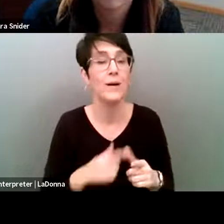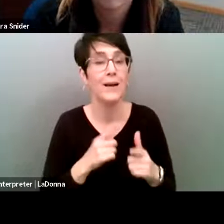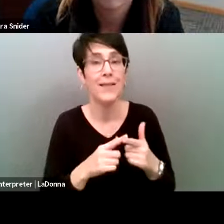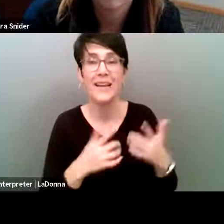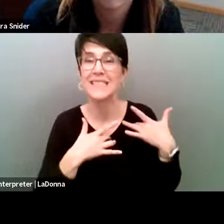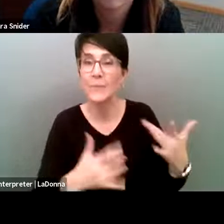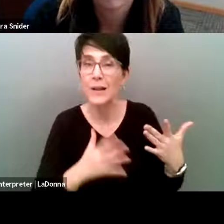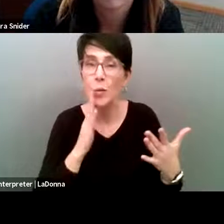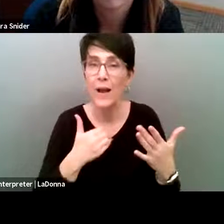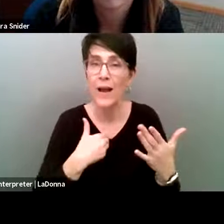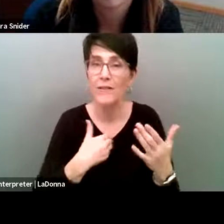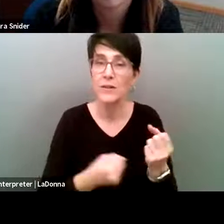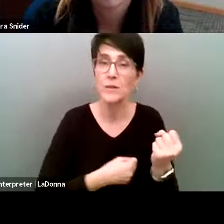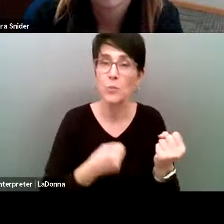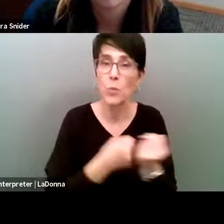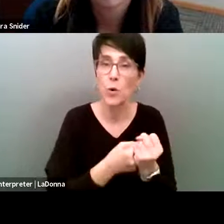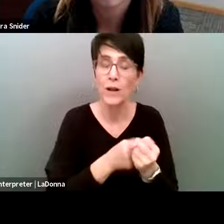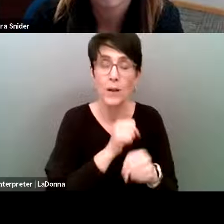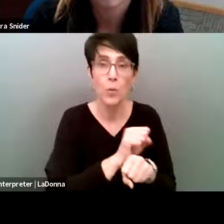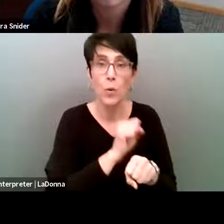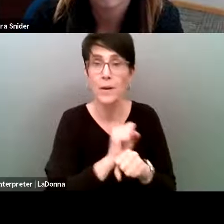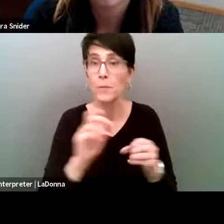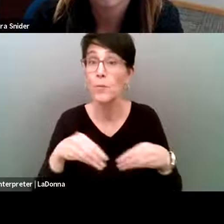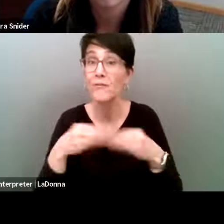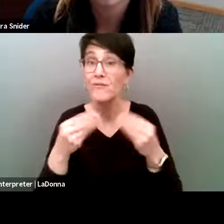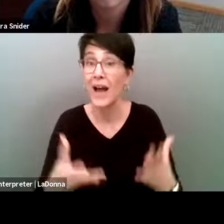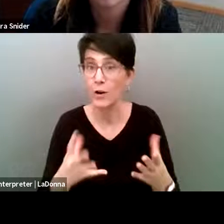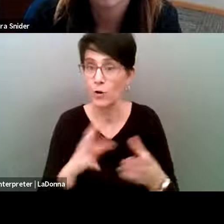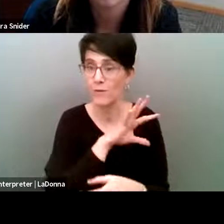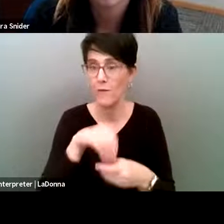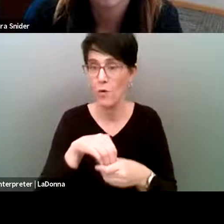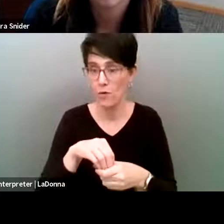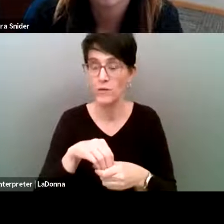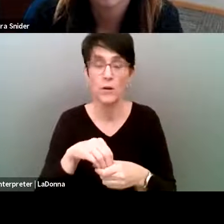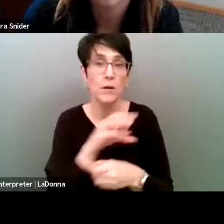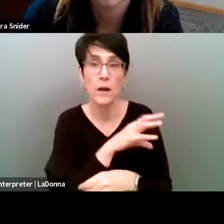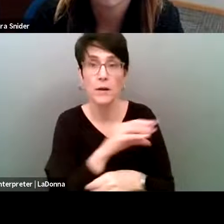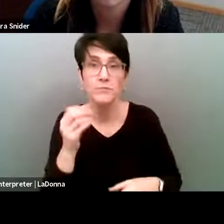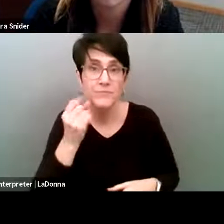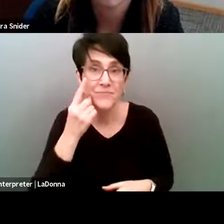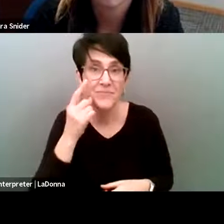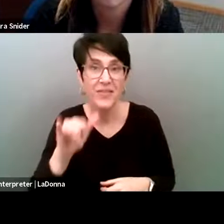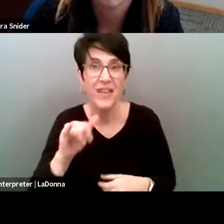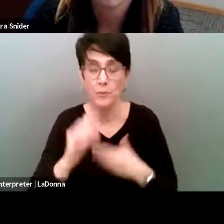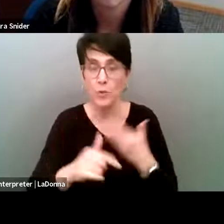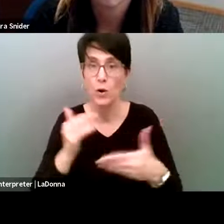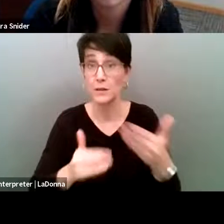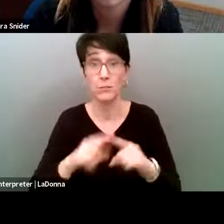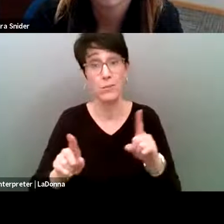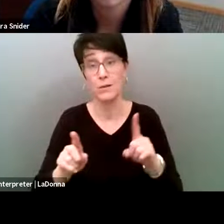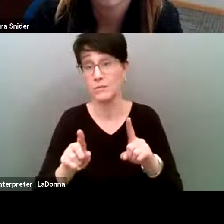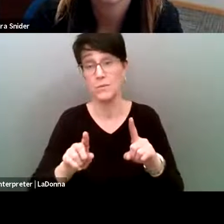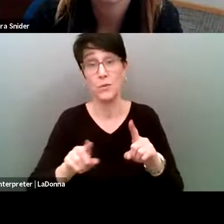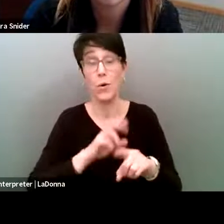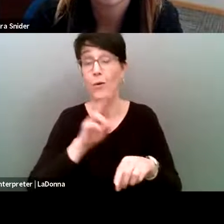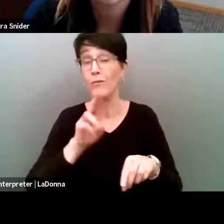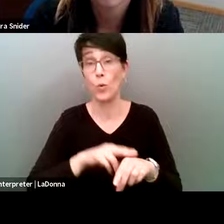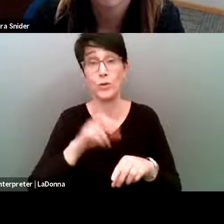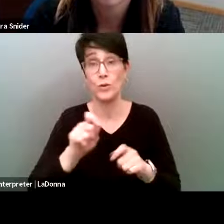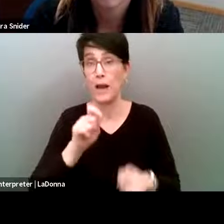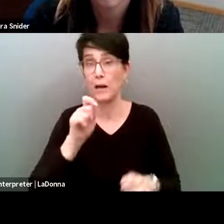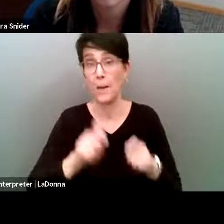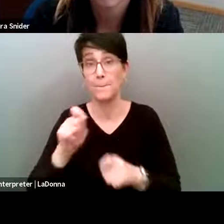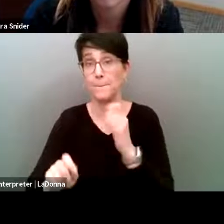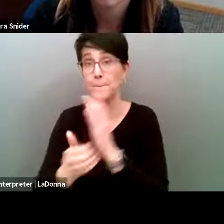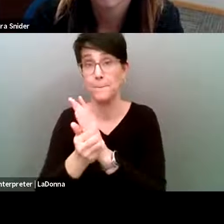supported employment provider involved with that and an understanding of that. But of course, that can be amended along the way too if the